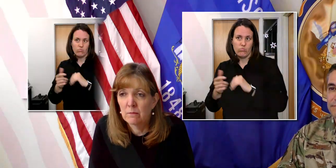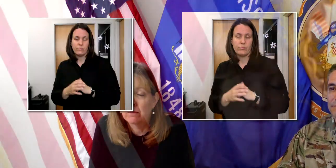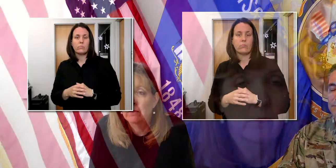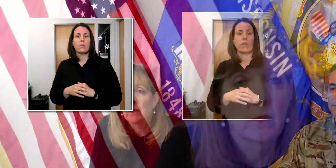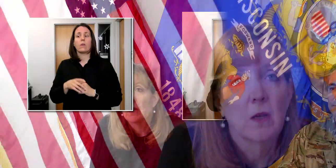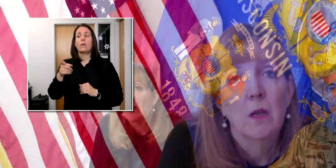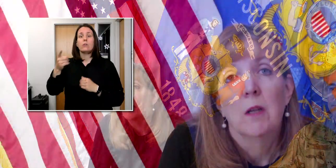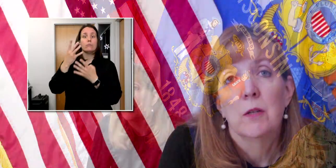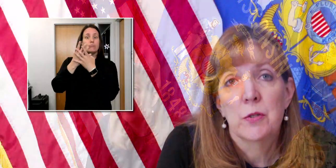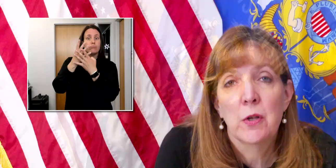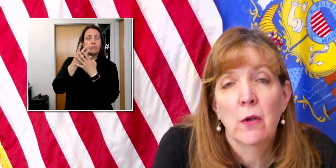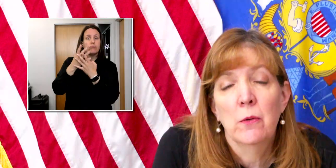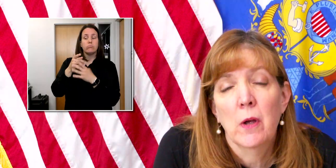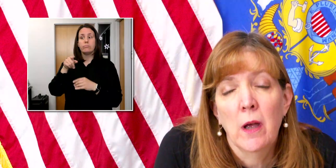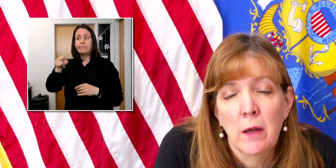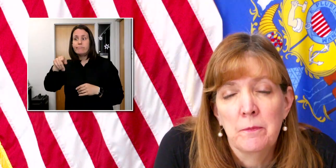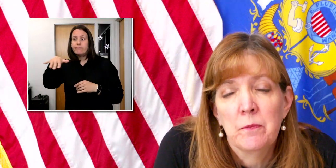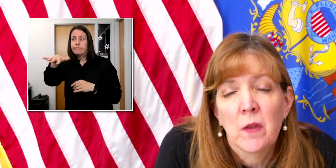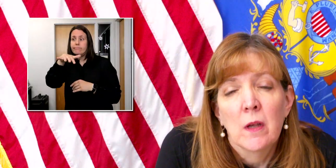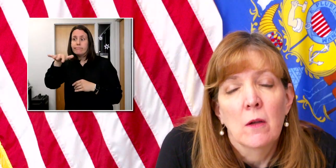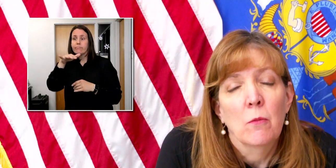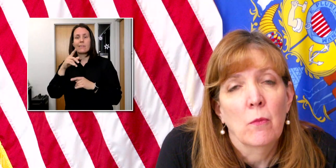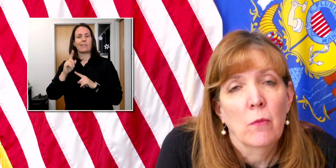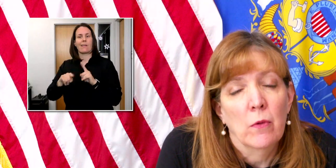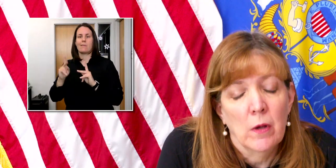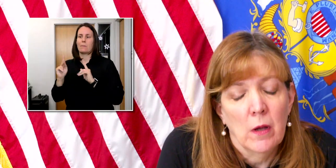centers? So